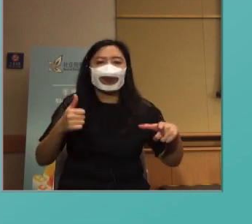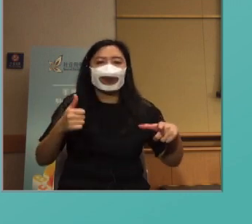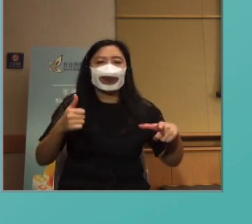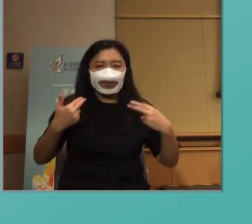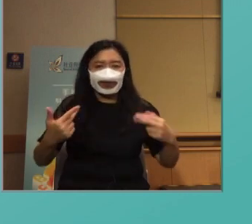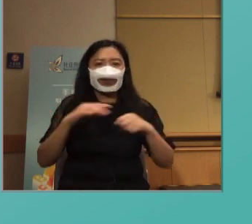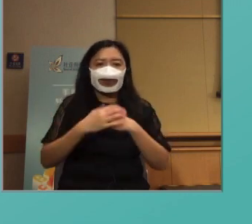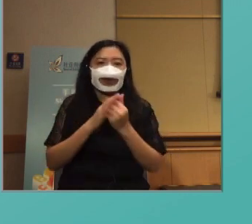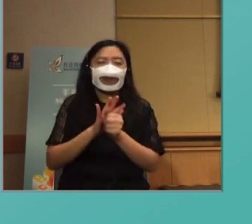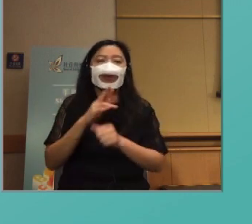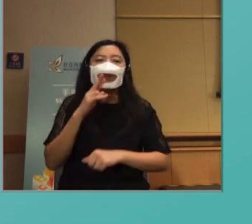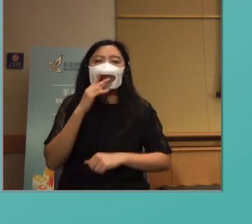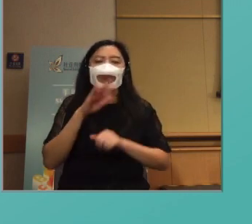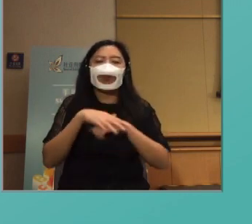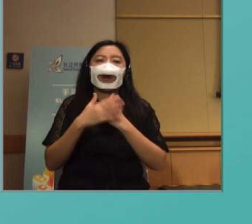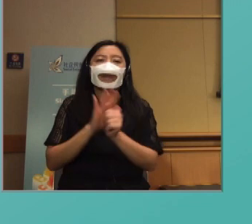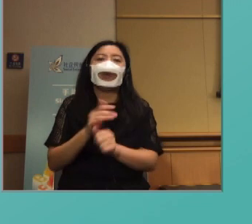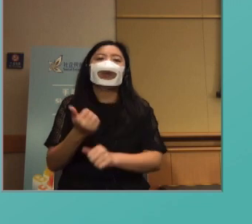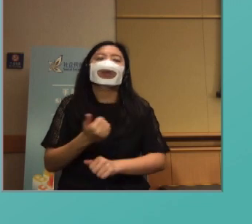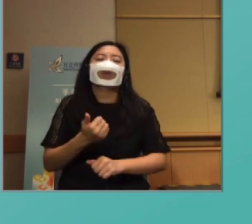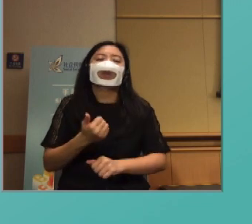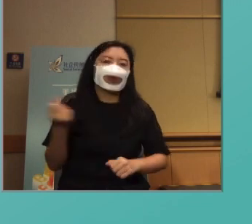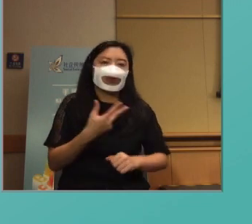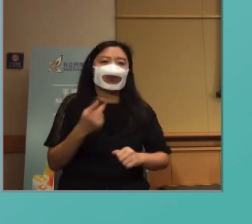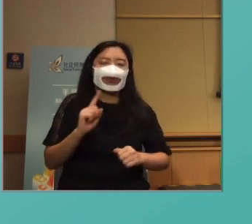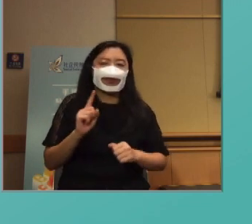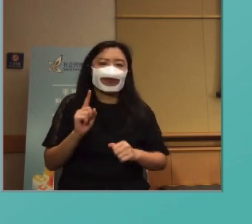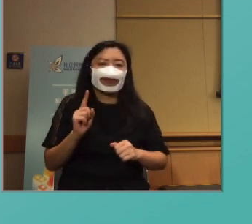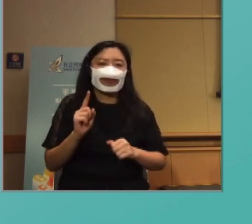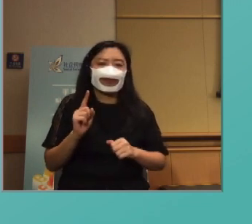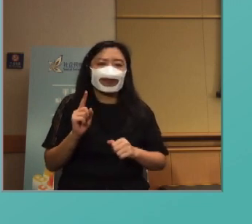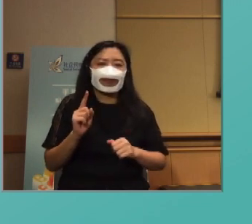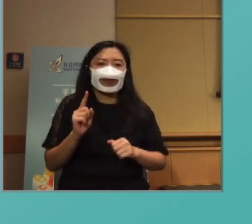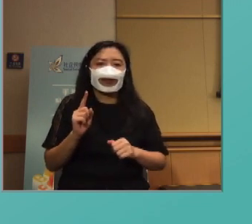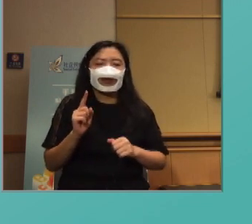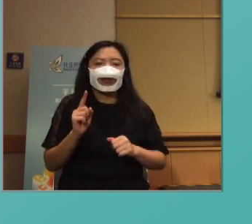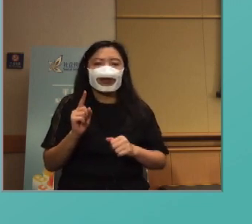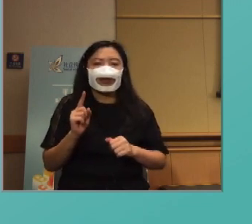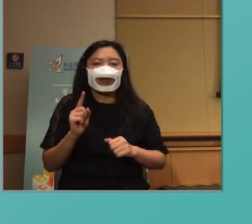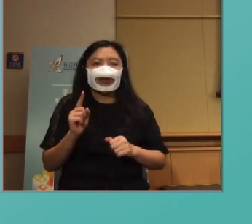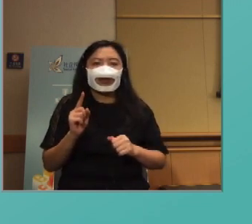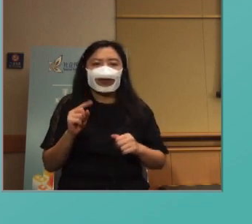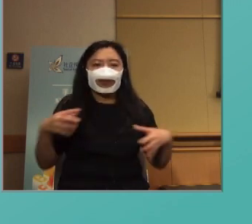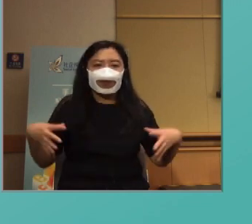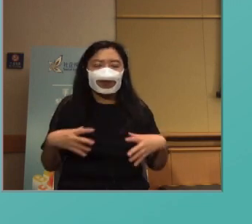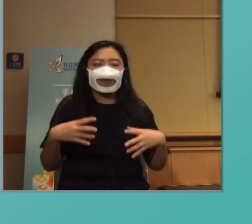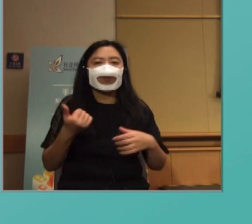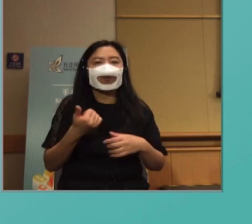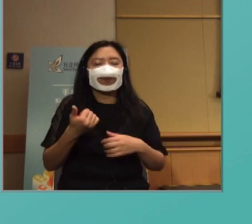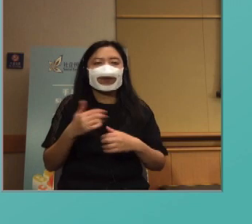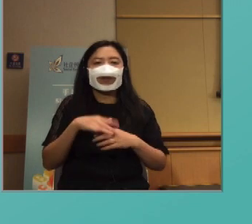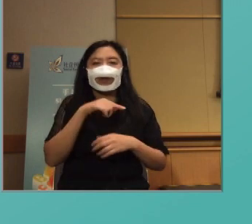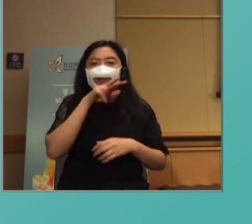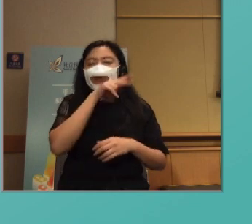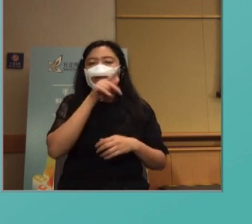time. So you can see we don't have really exact a form for NFT or what exactly